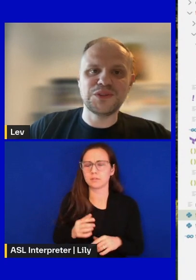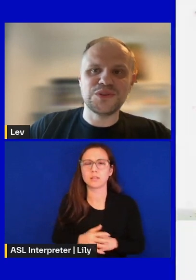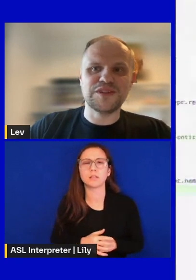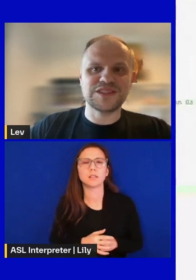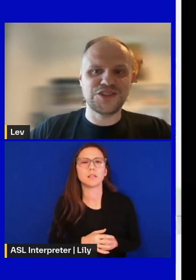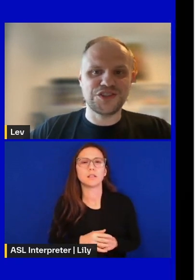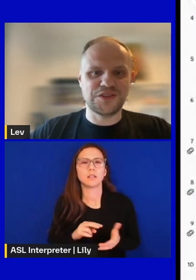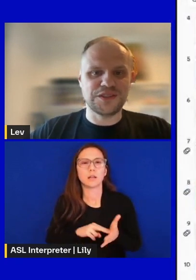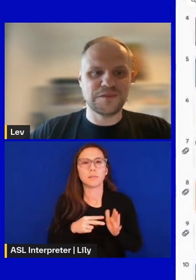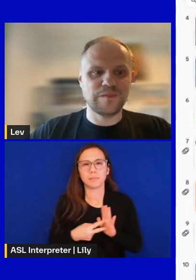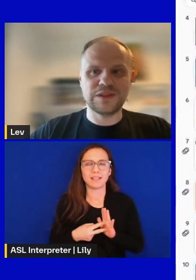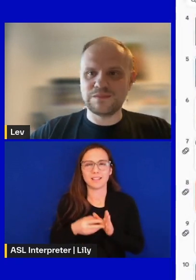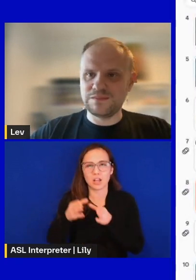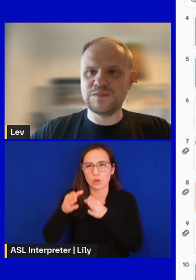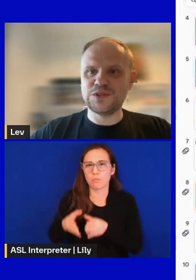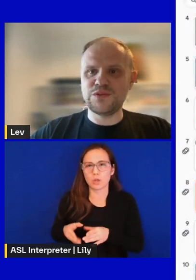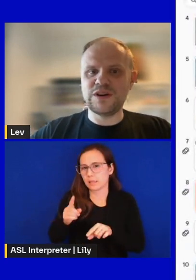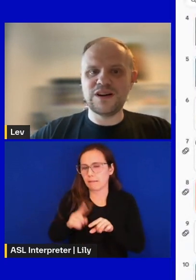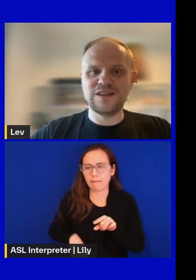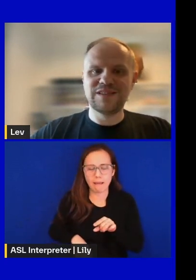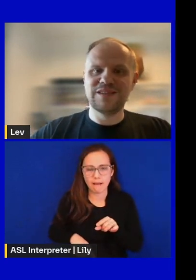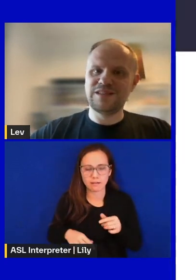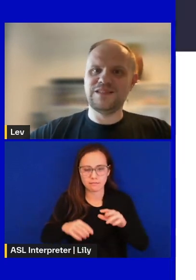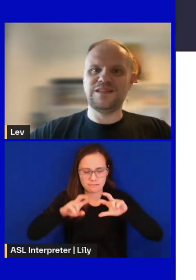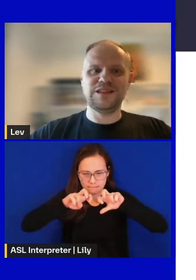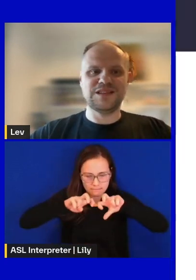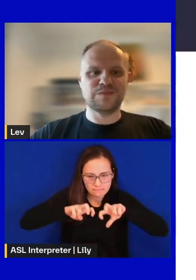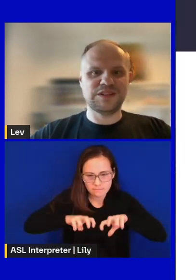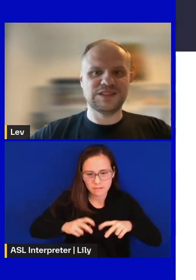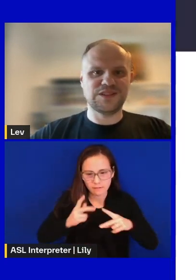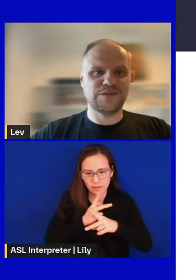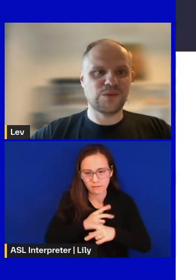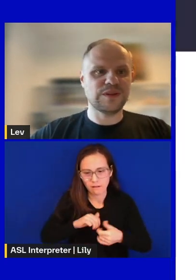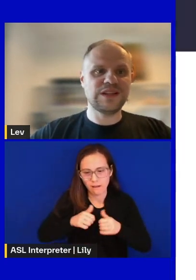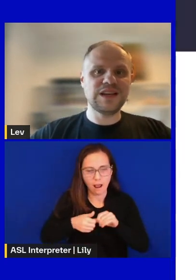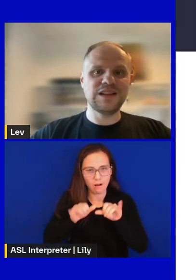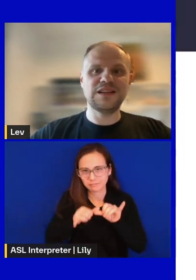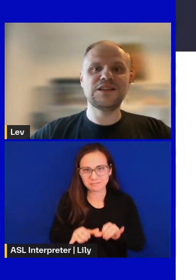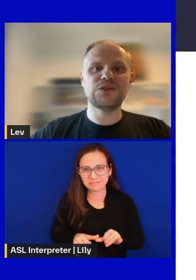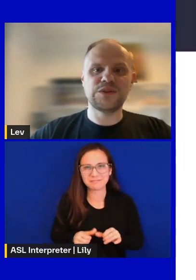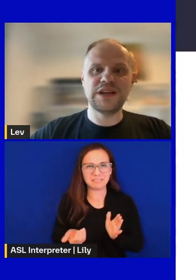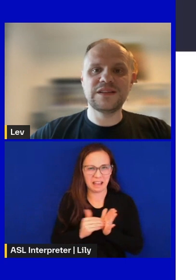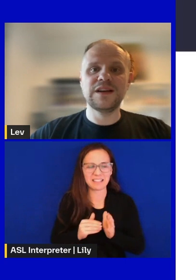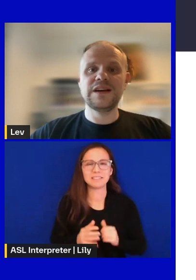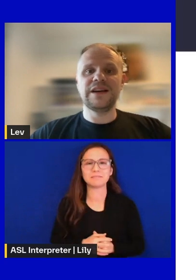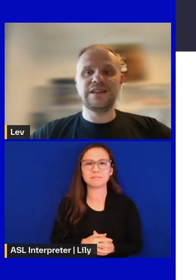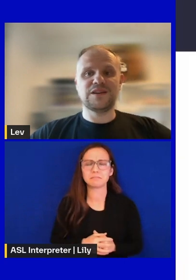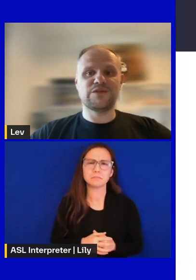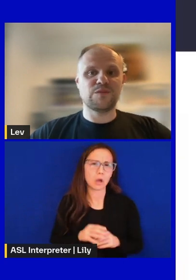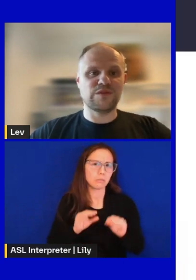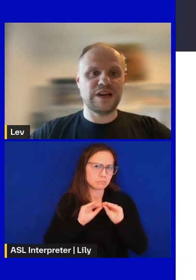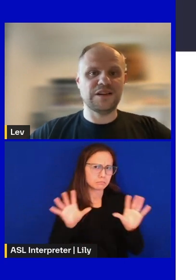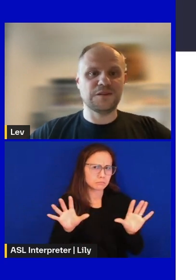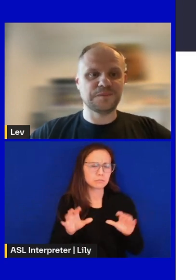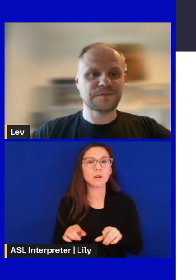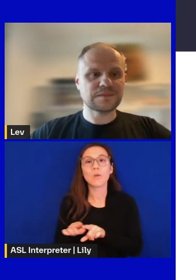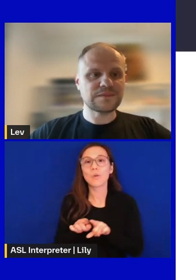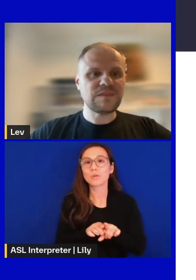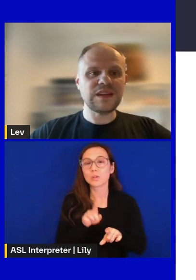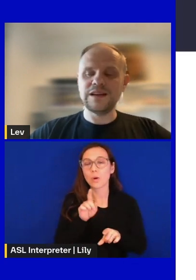be able to reverse engineer it. But so far, this is pretty straightforward. Then I needed to create a Terraform